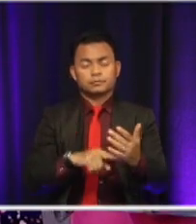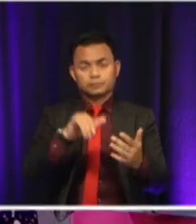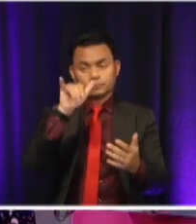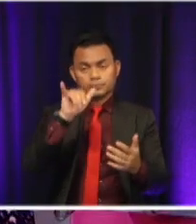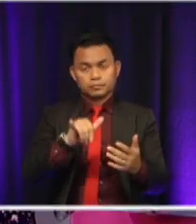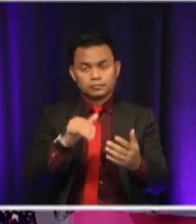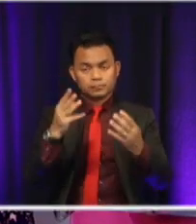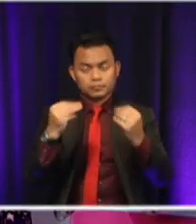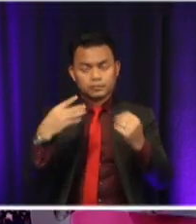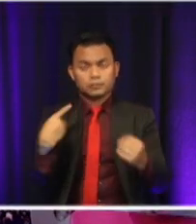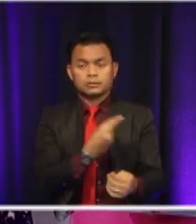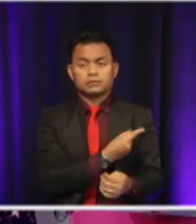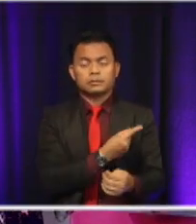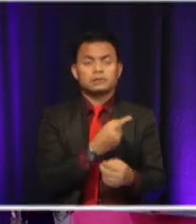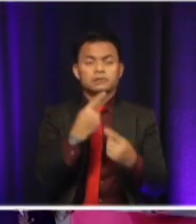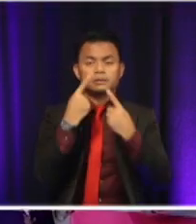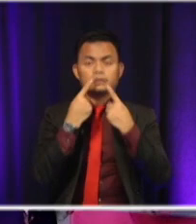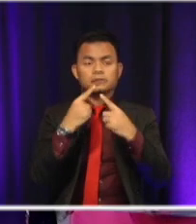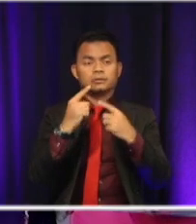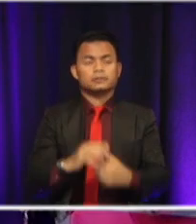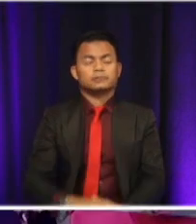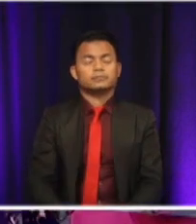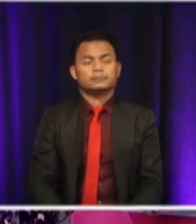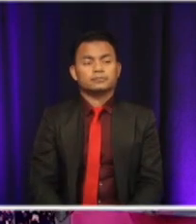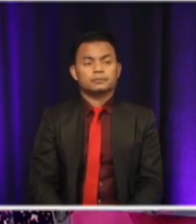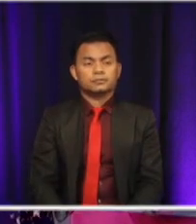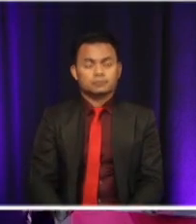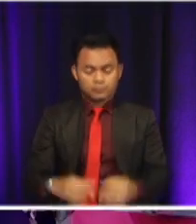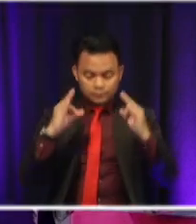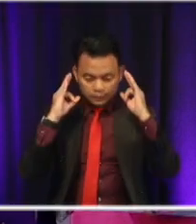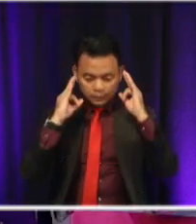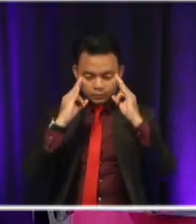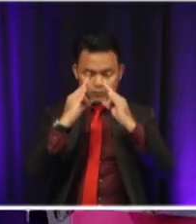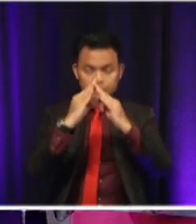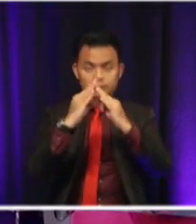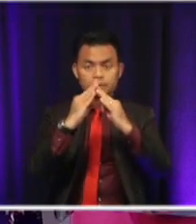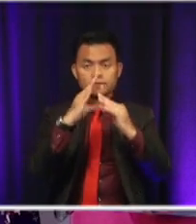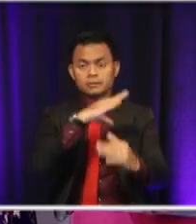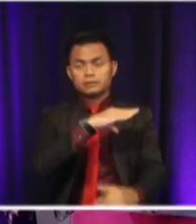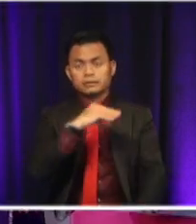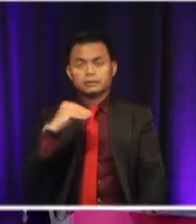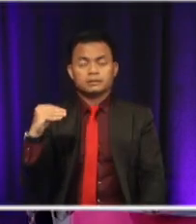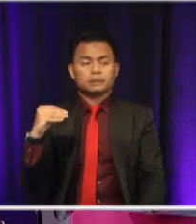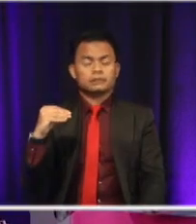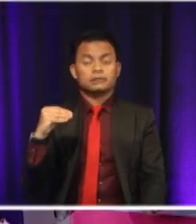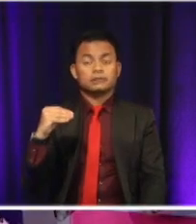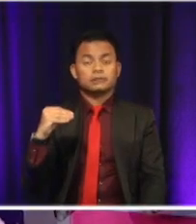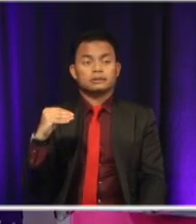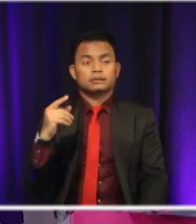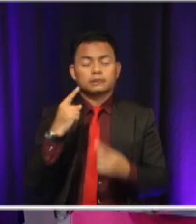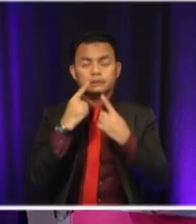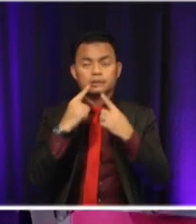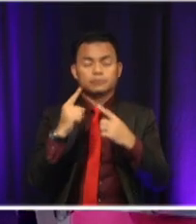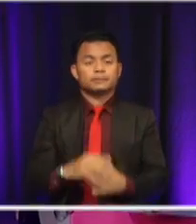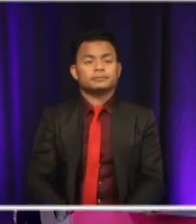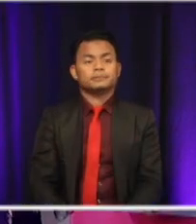Lost King. So they're going to zoom in and quickly prepare for their response. Let's take